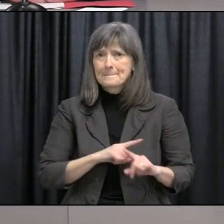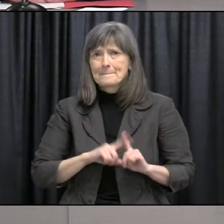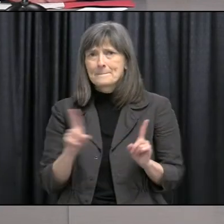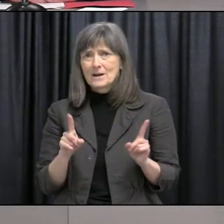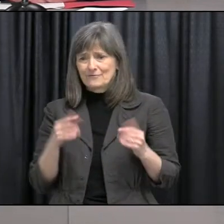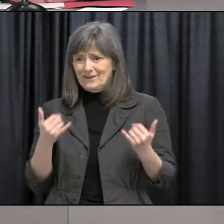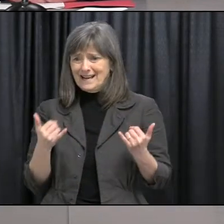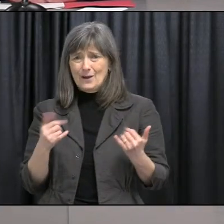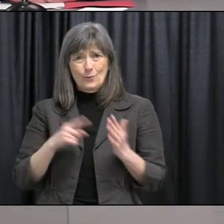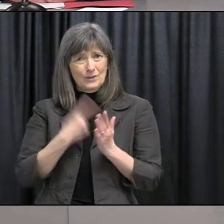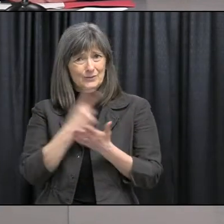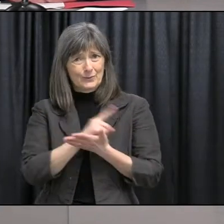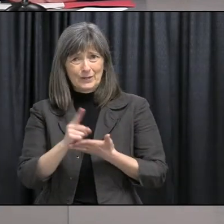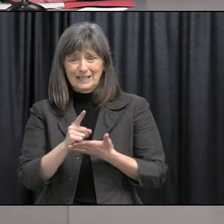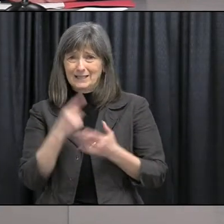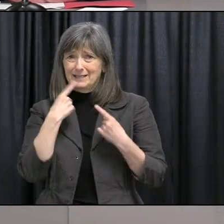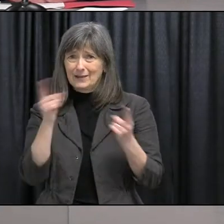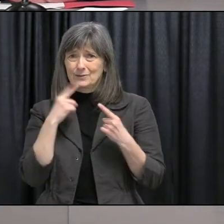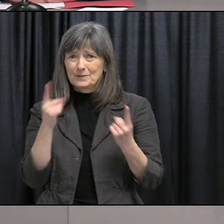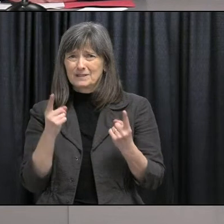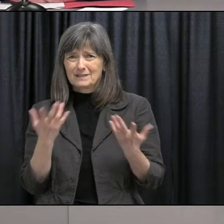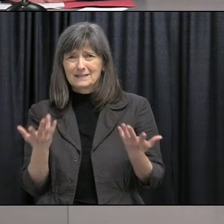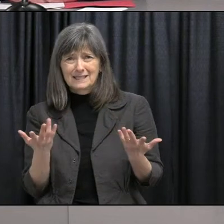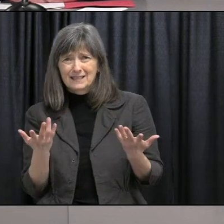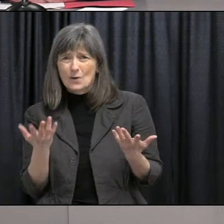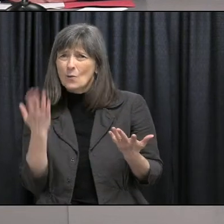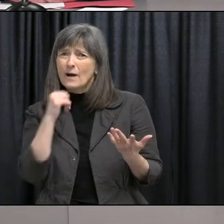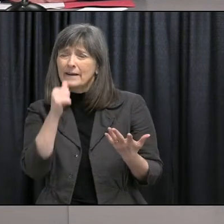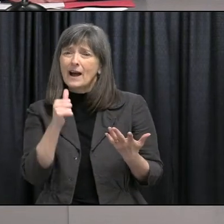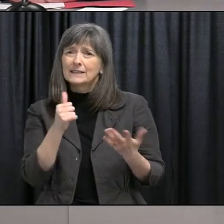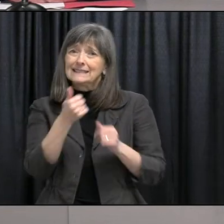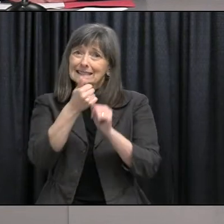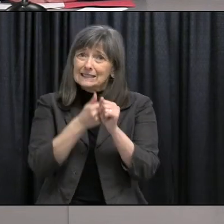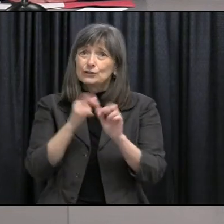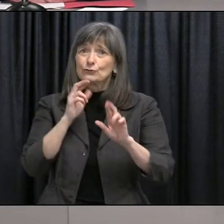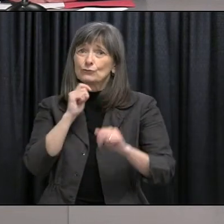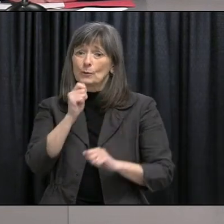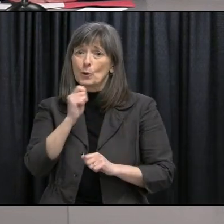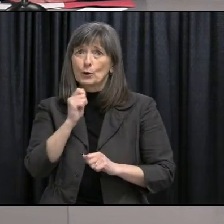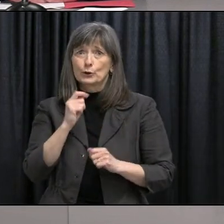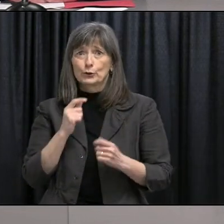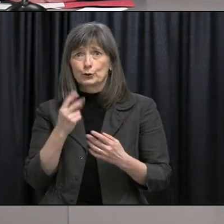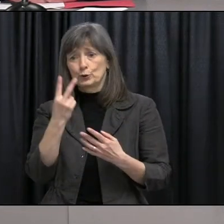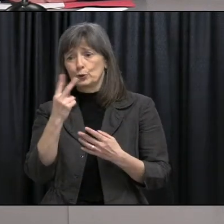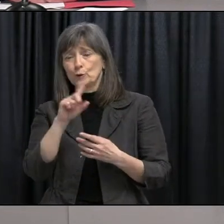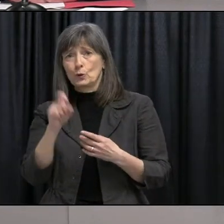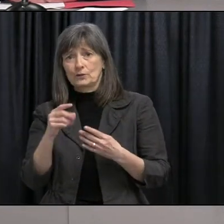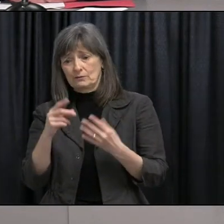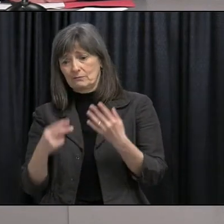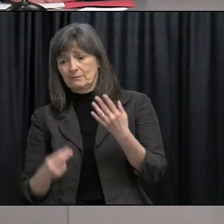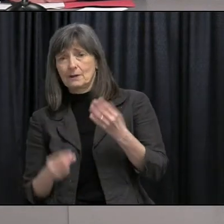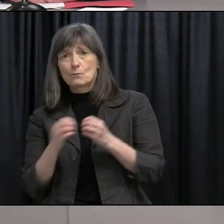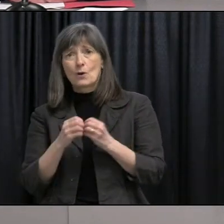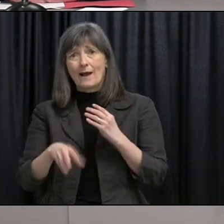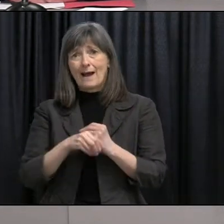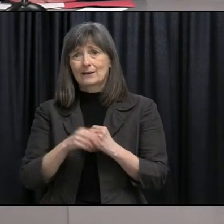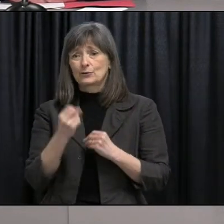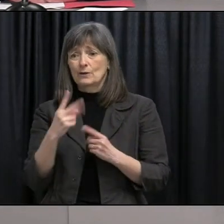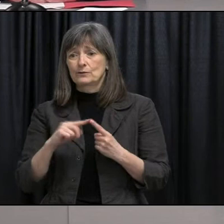emergency, why do you not have the time to answer 2 more questions for reporters, which would work out to about 12 or 15 minutes or